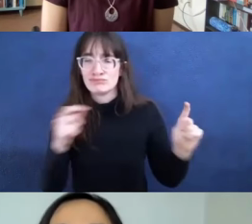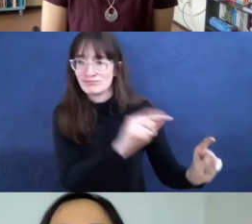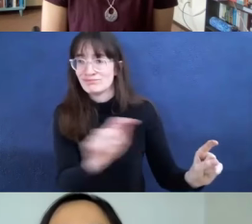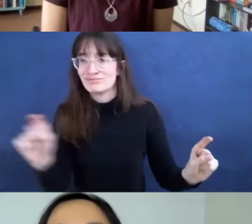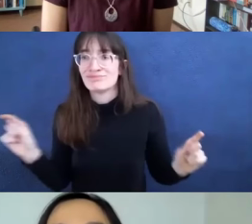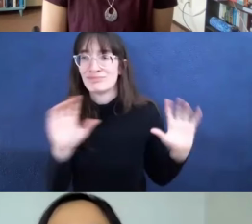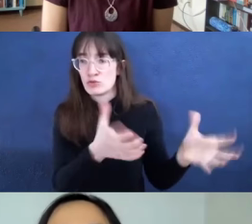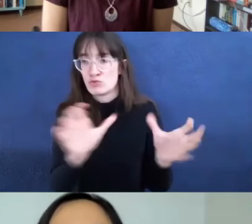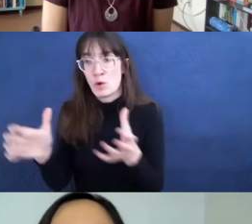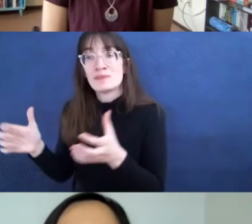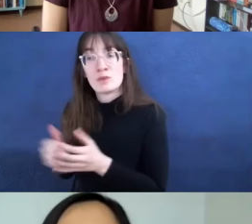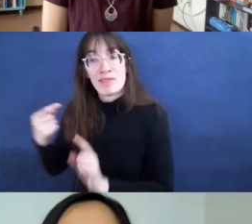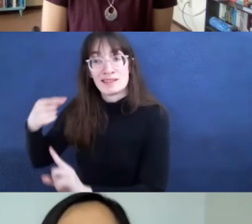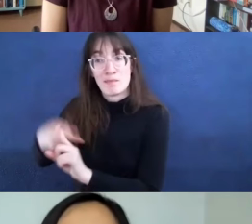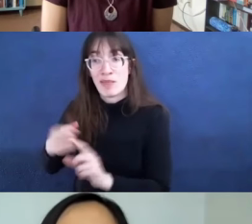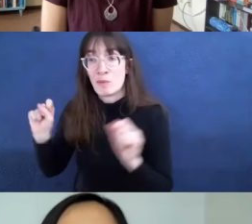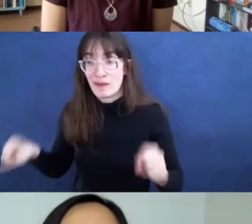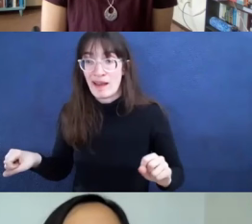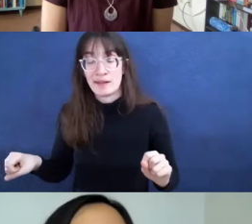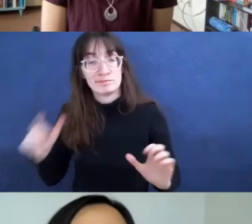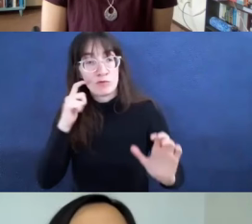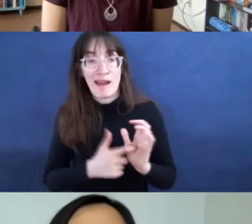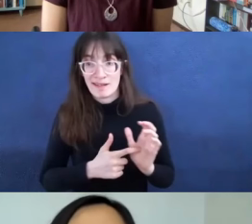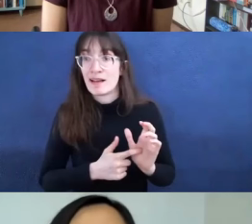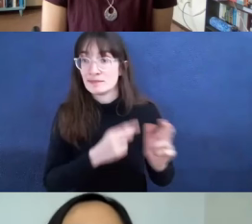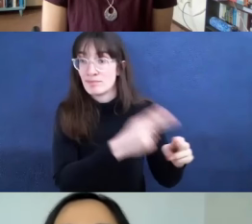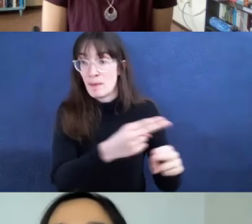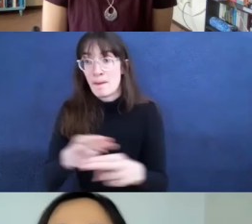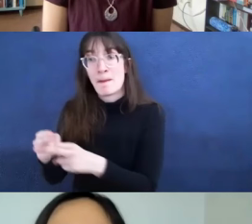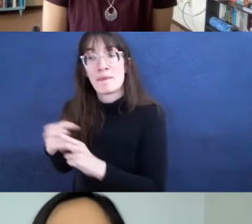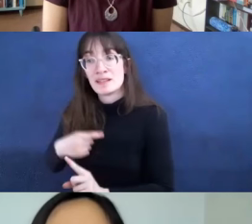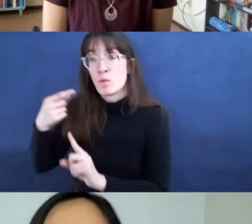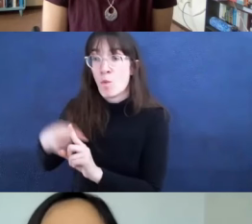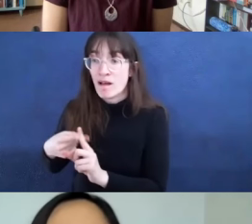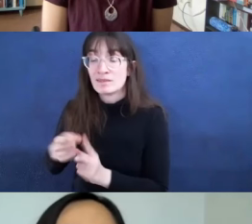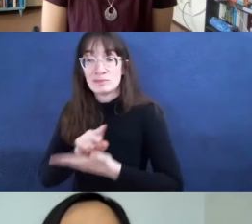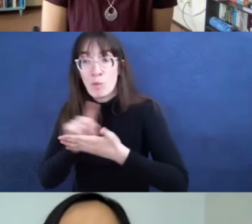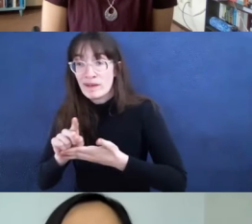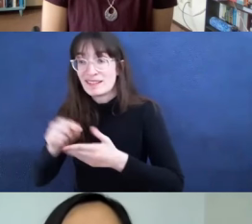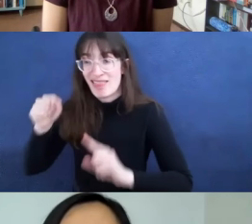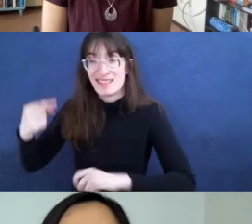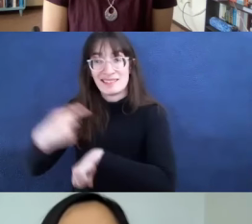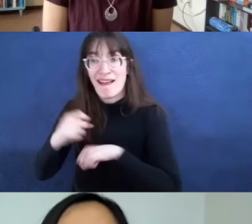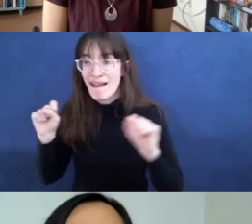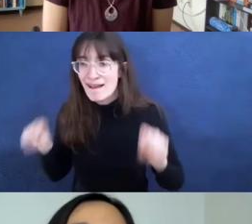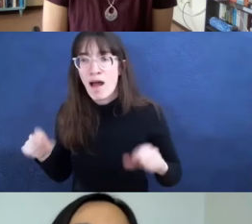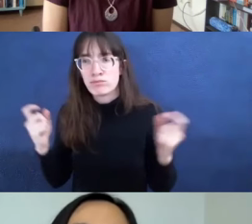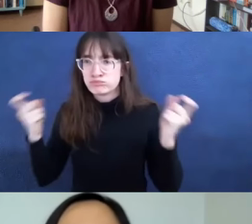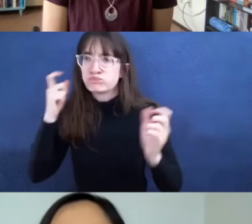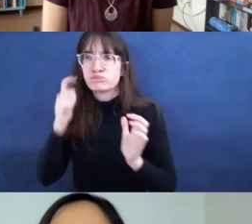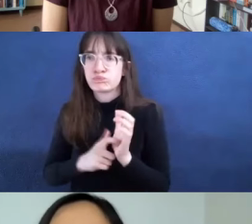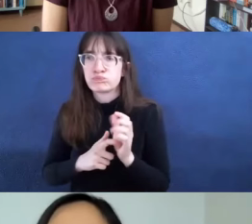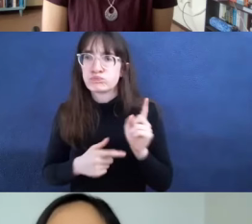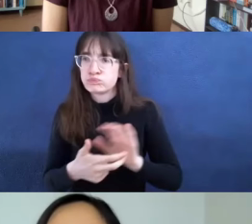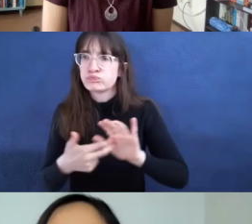some specific groups to celebrate this month, this week, this day. And I just want to take note